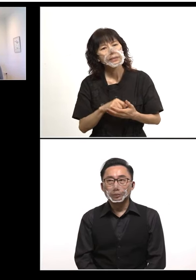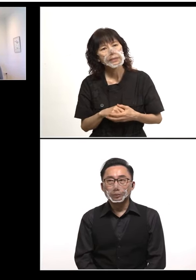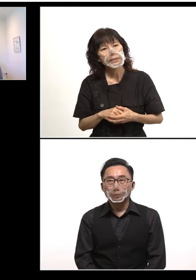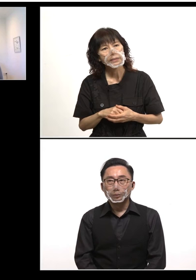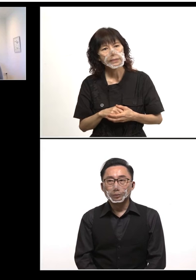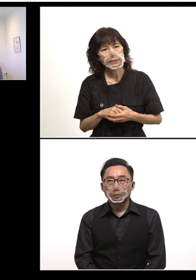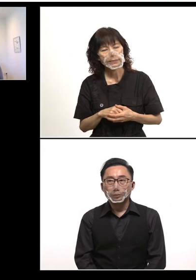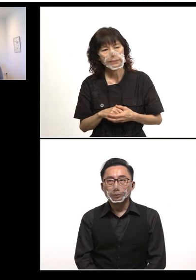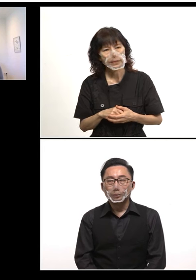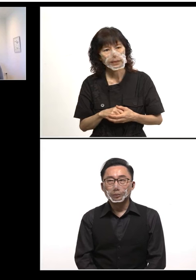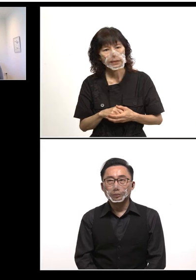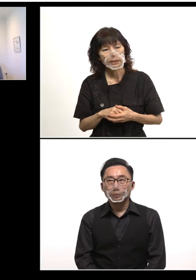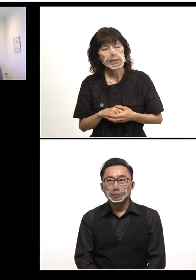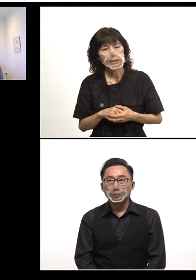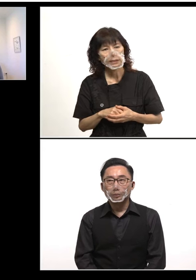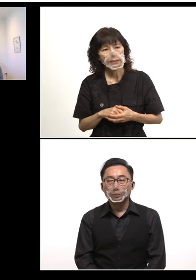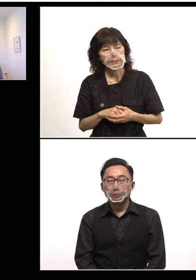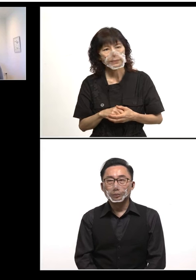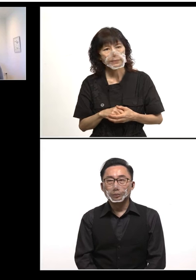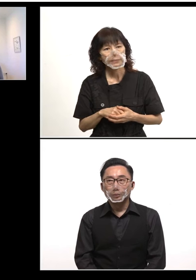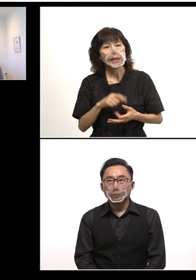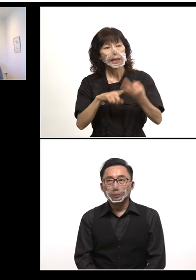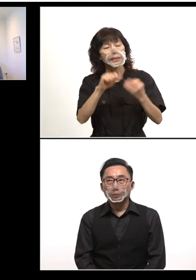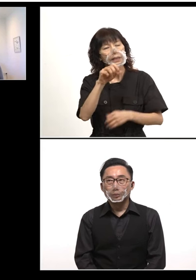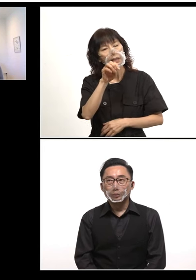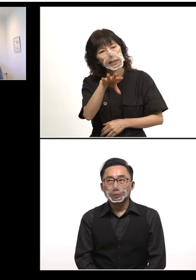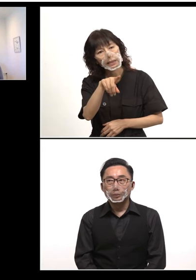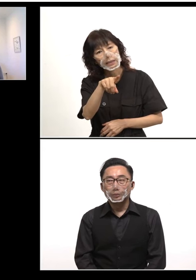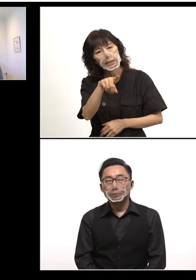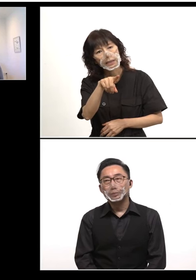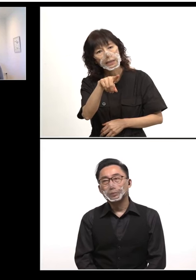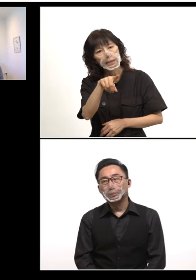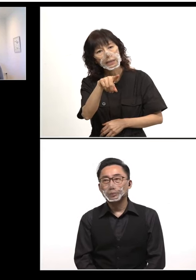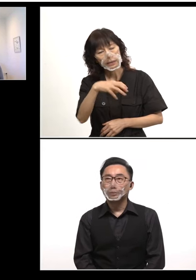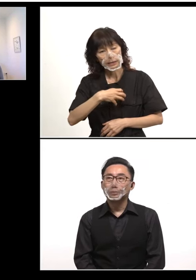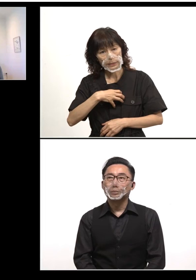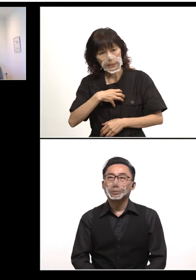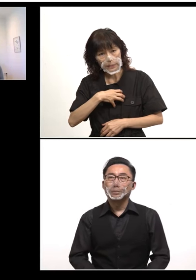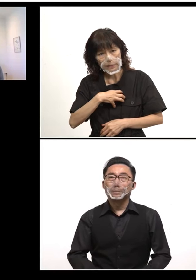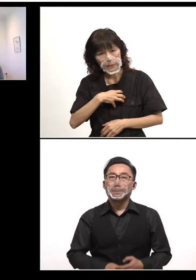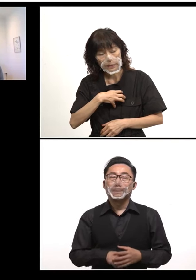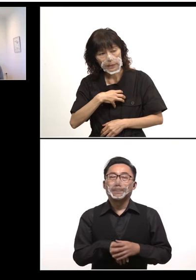the question to you is, can you share your feelings when your relationship with the dancer changed from a teacher to